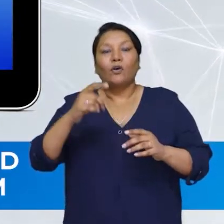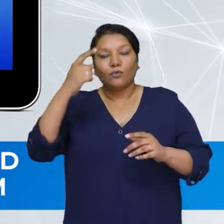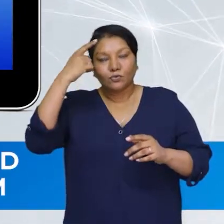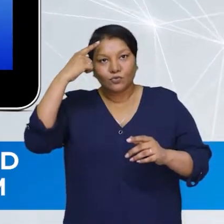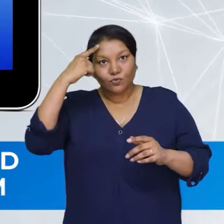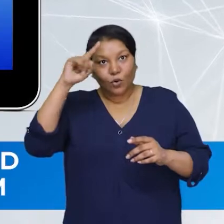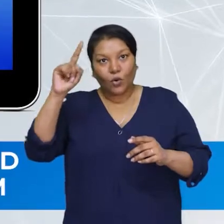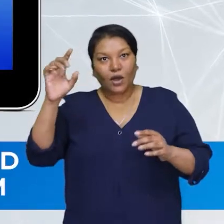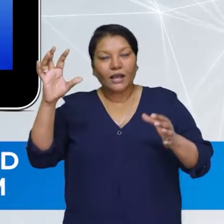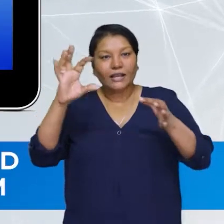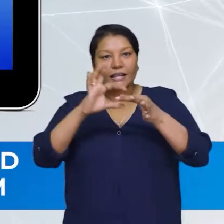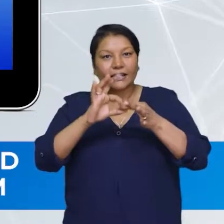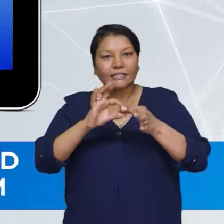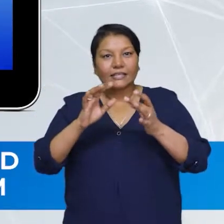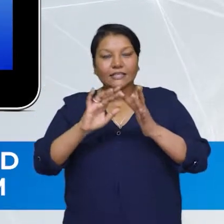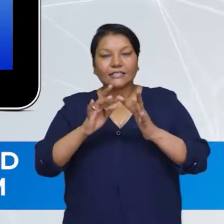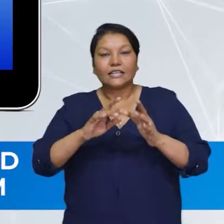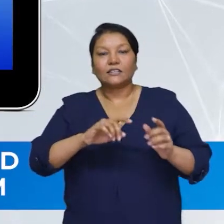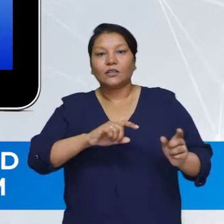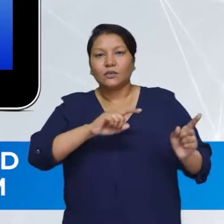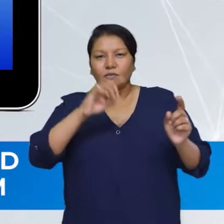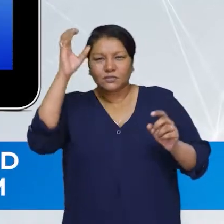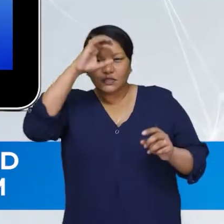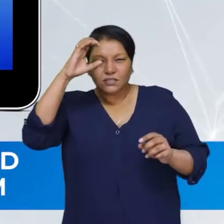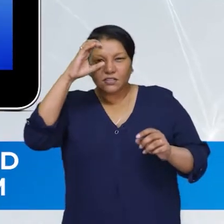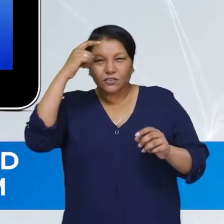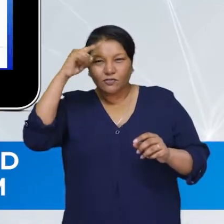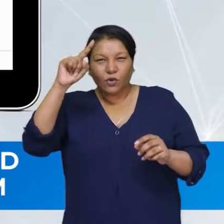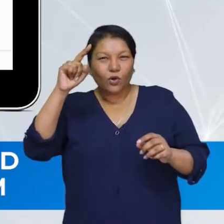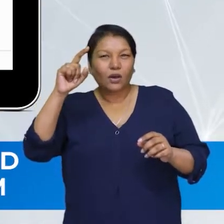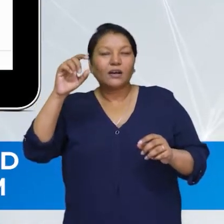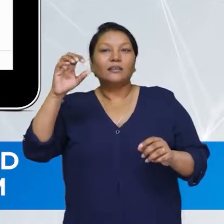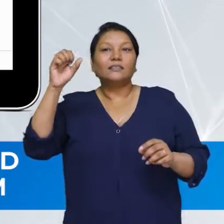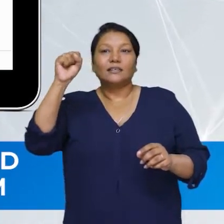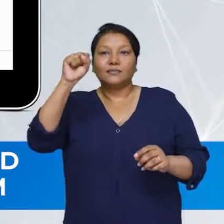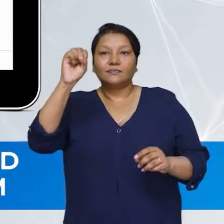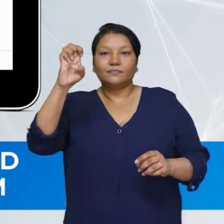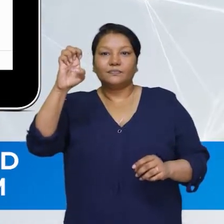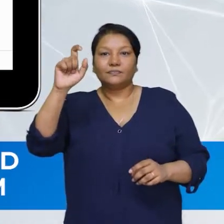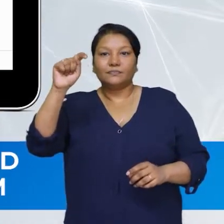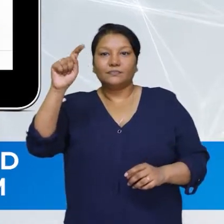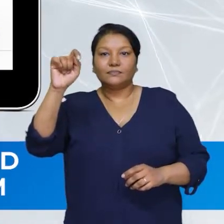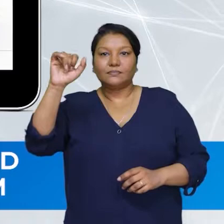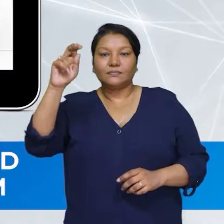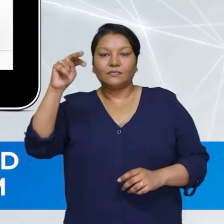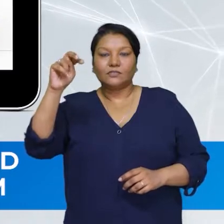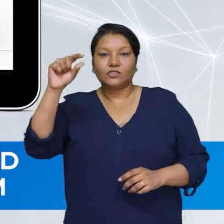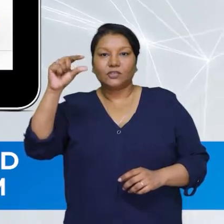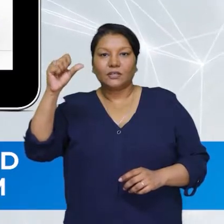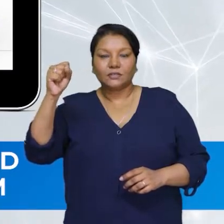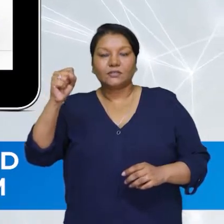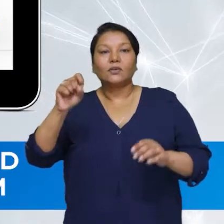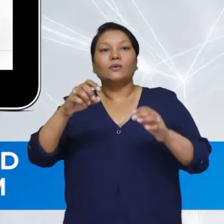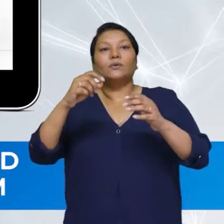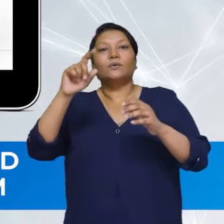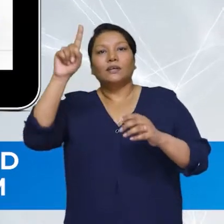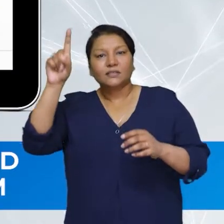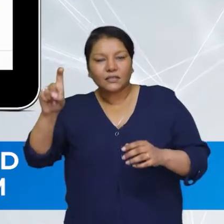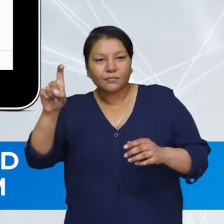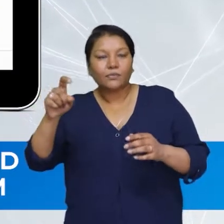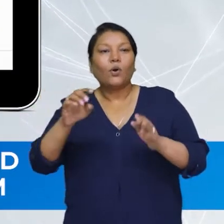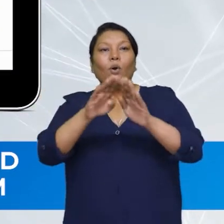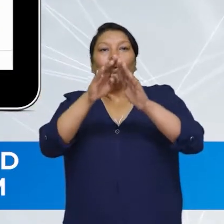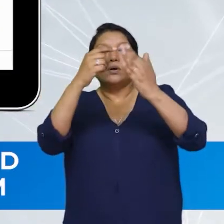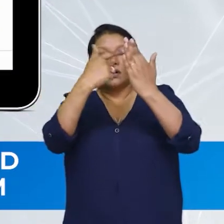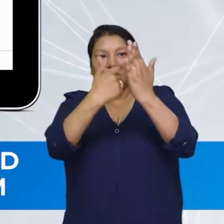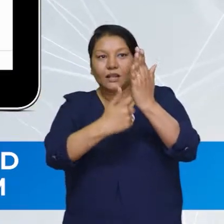so, look for an icon called Settings. Open this app and select Connections from the list